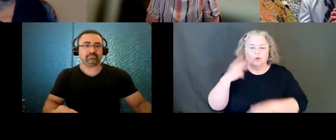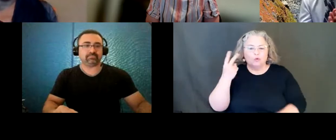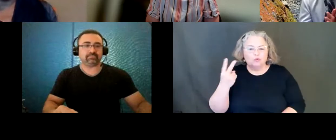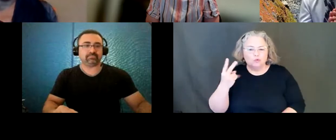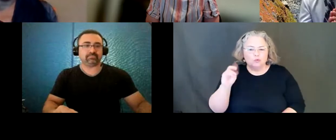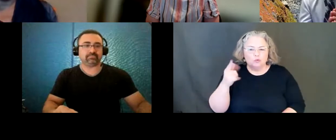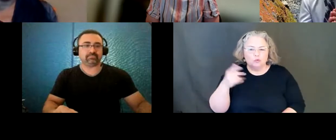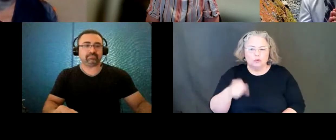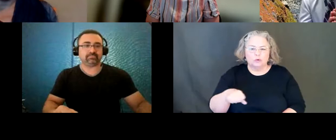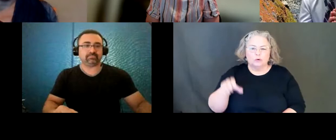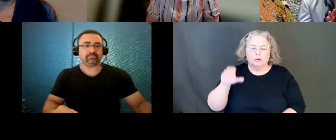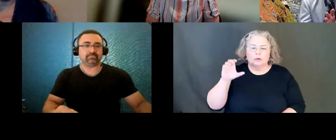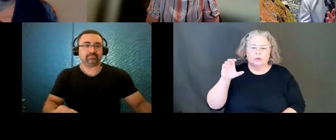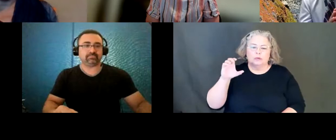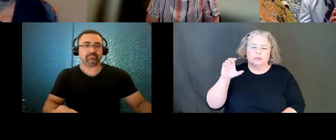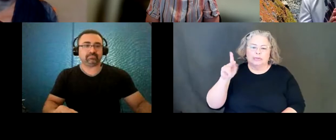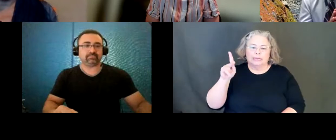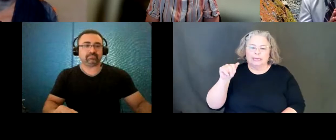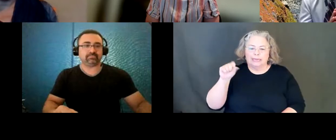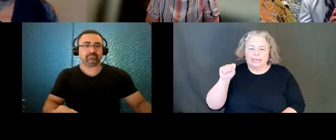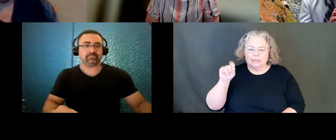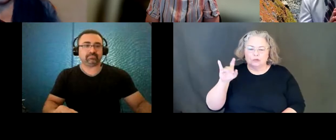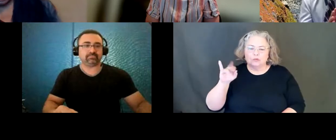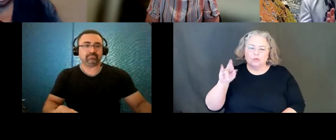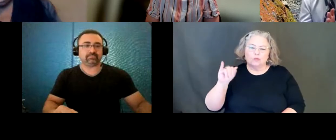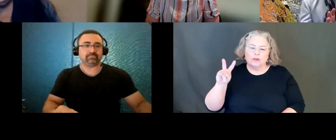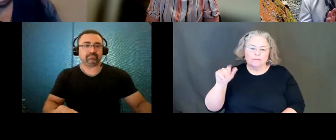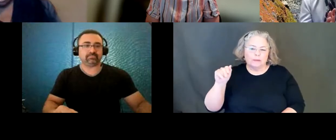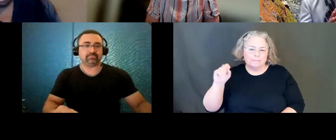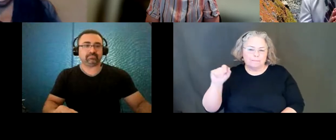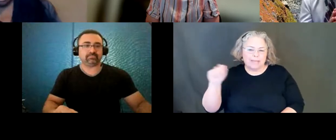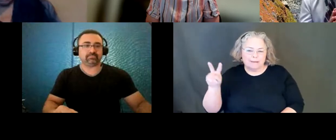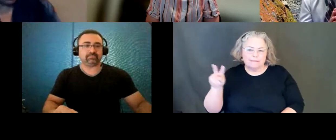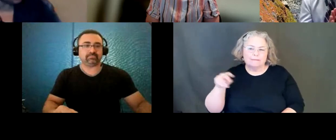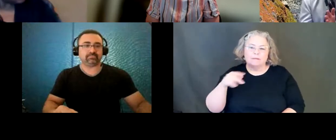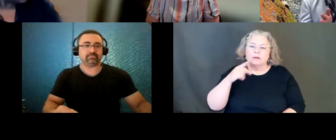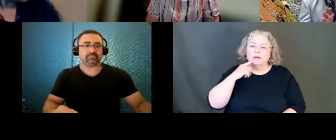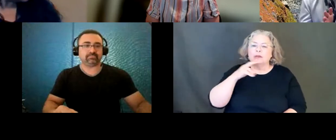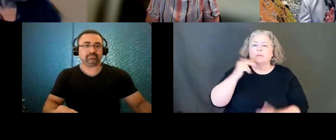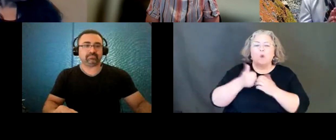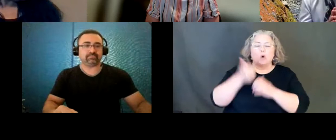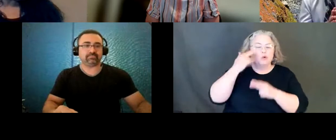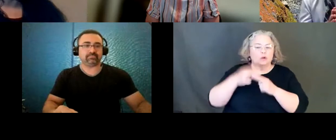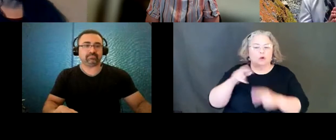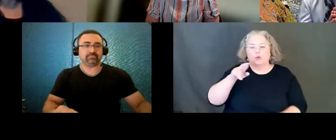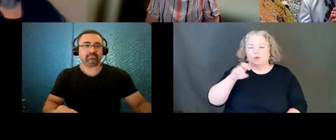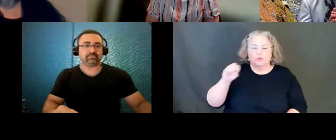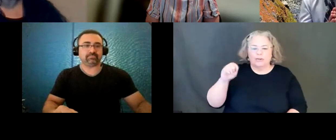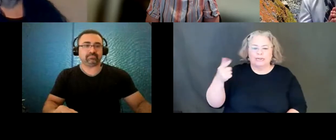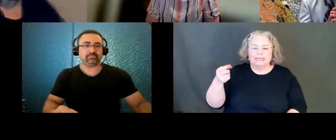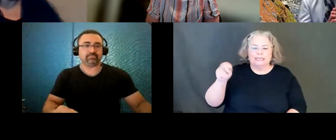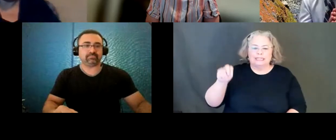called casirivimab and indevimab, but most people know it as the Regeneron